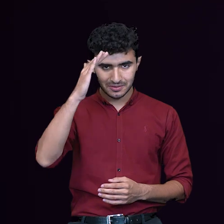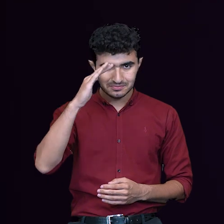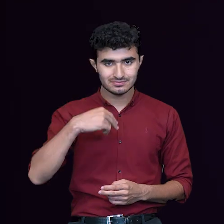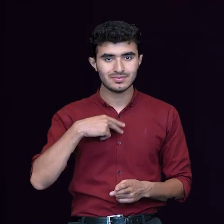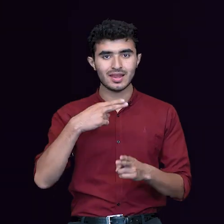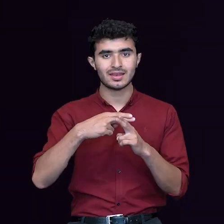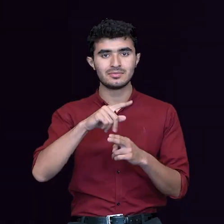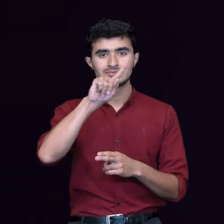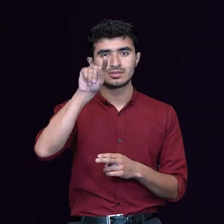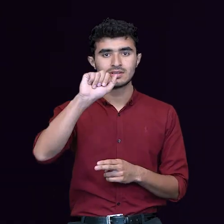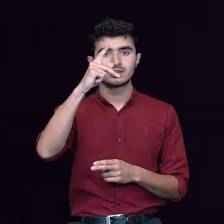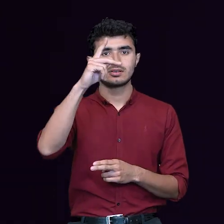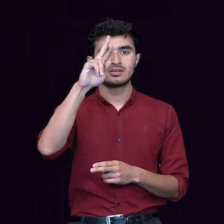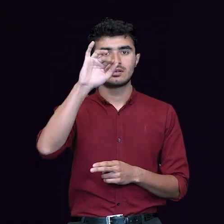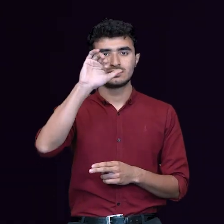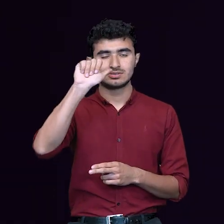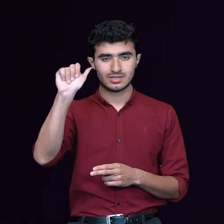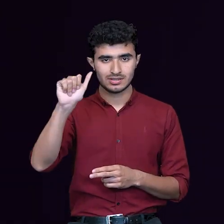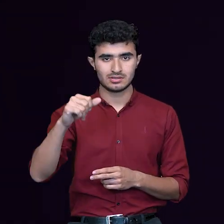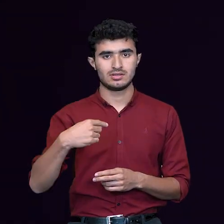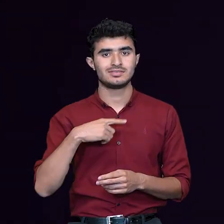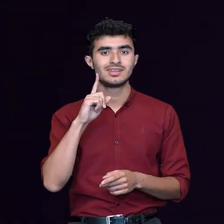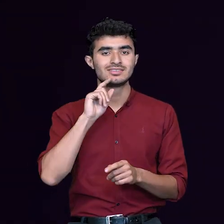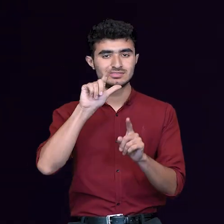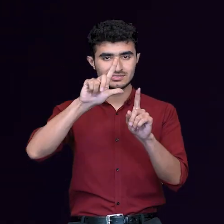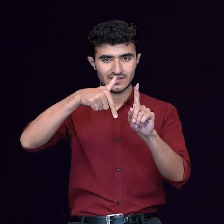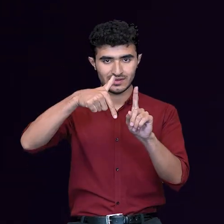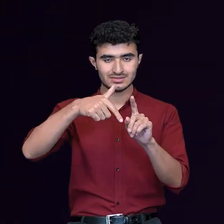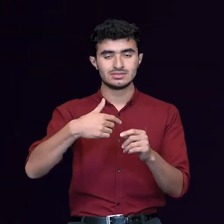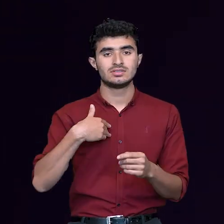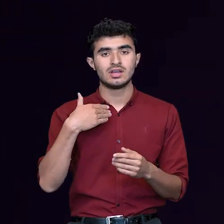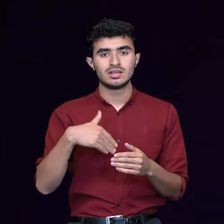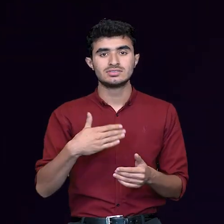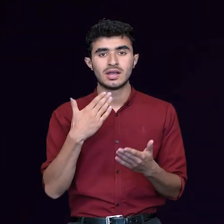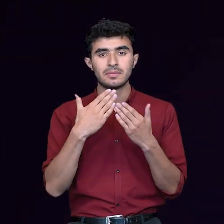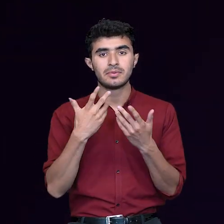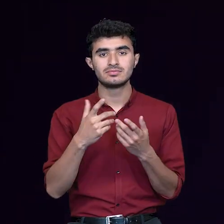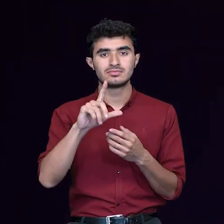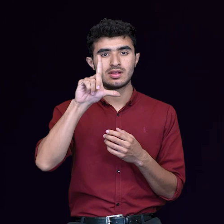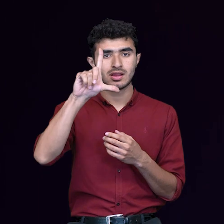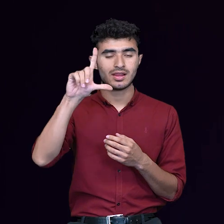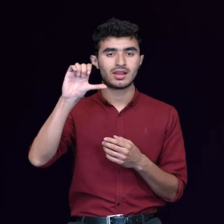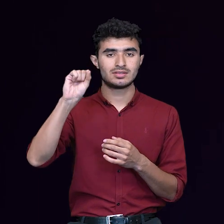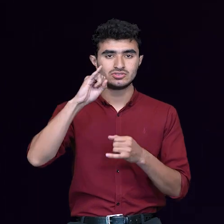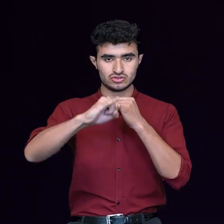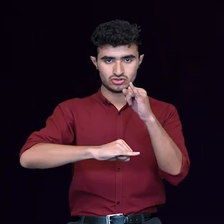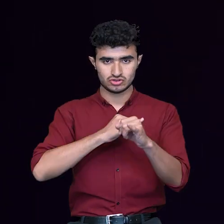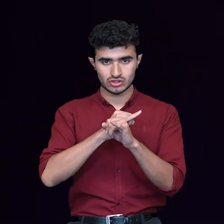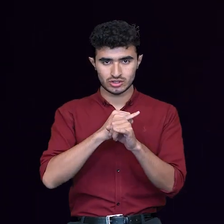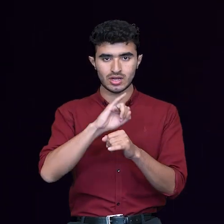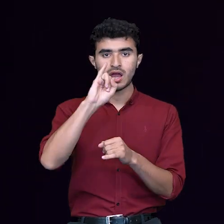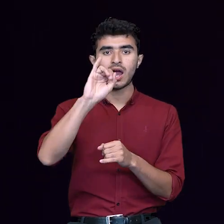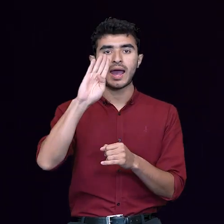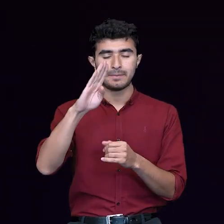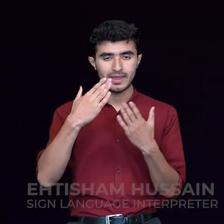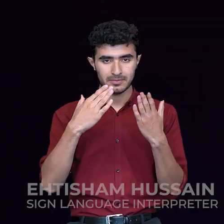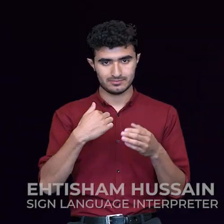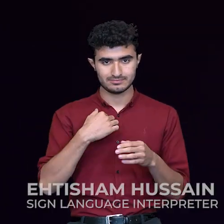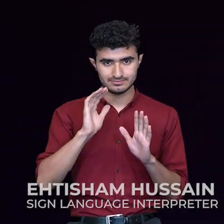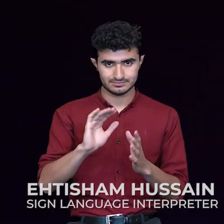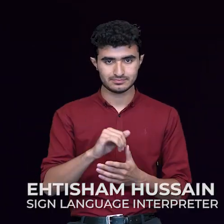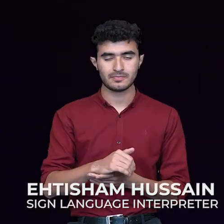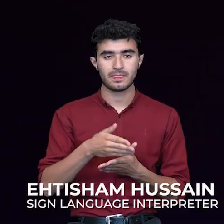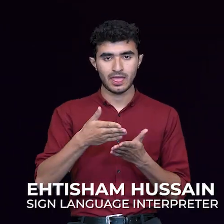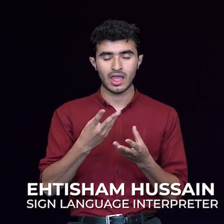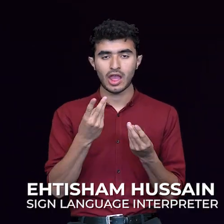Assalamu alaikum, my name is Zakriya Omar. I am 17 years old currently. I am a student at Learning Lines International, IB.